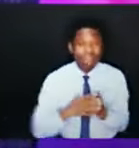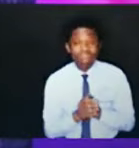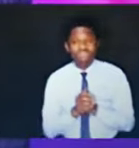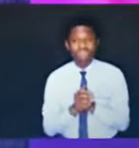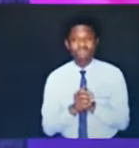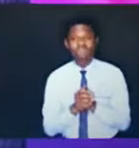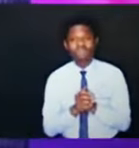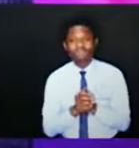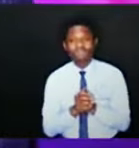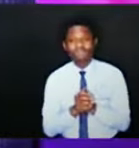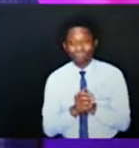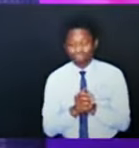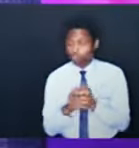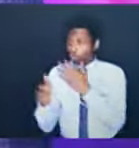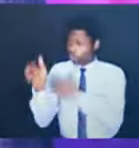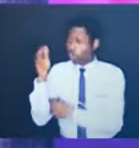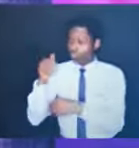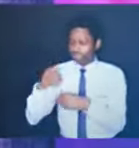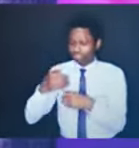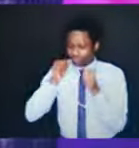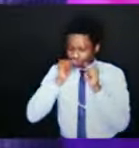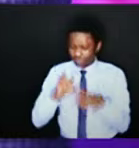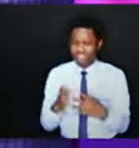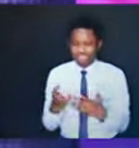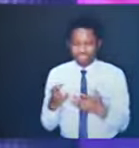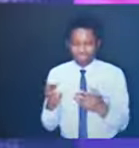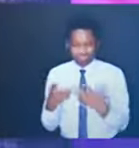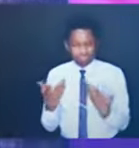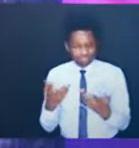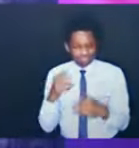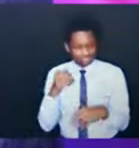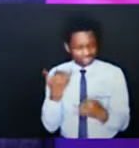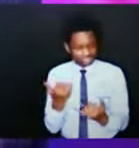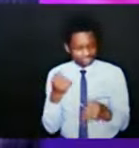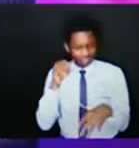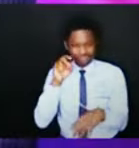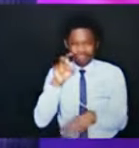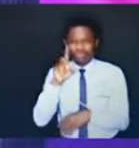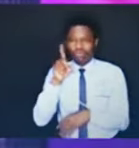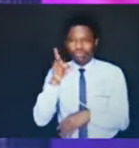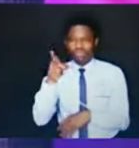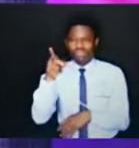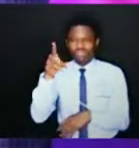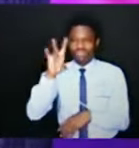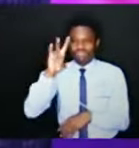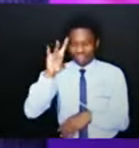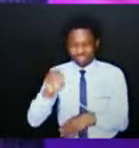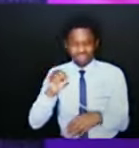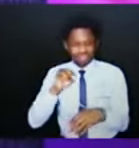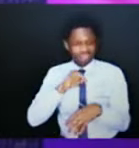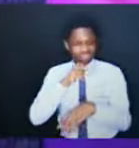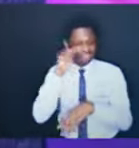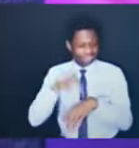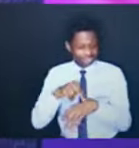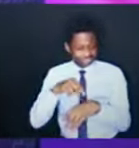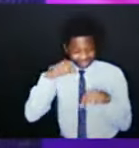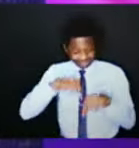So far, we are in 170 nations. And just this year, we have conquered 10 nations already.